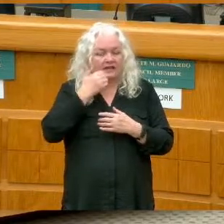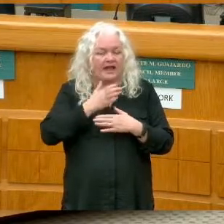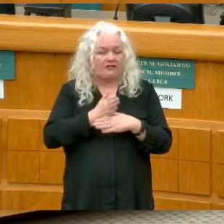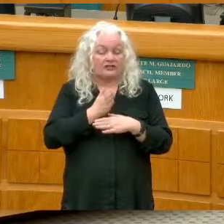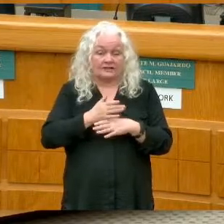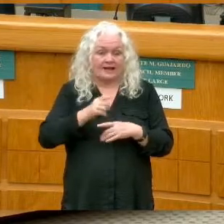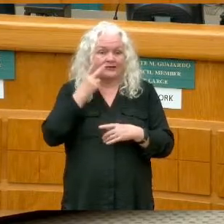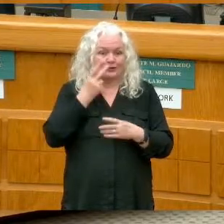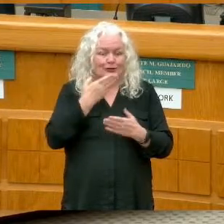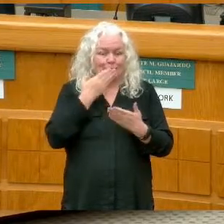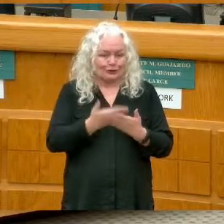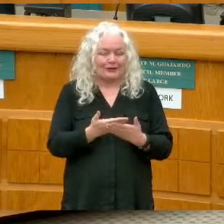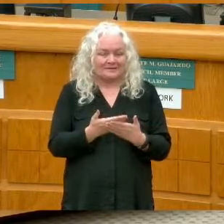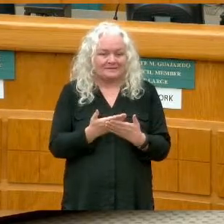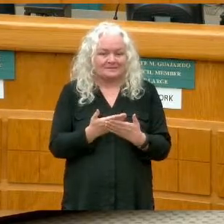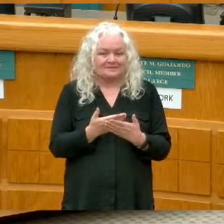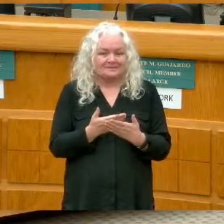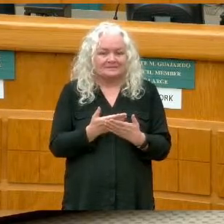good.